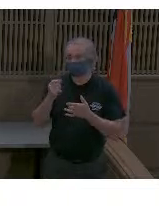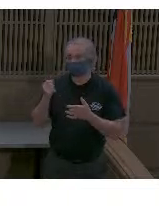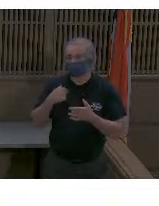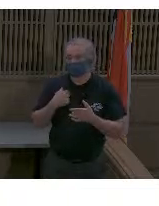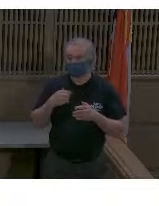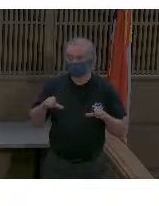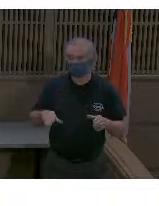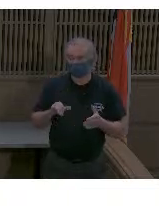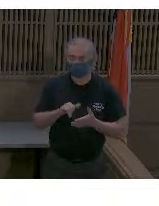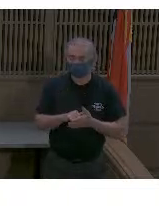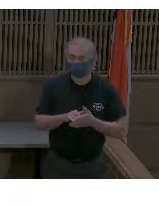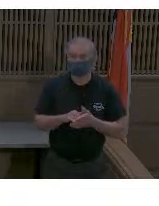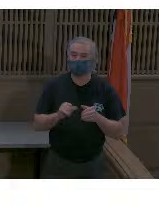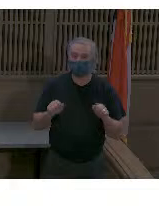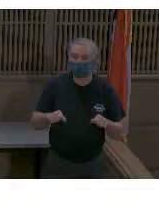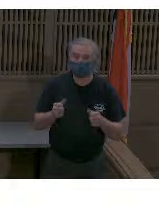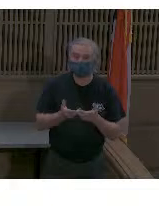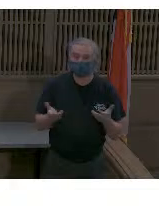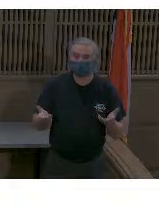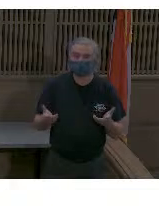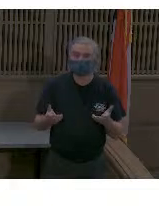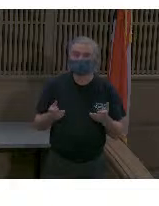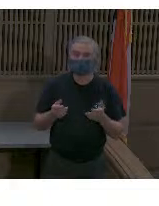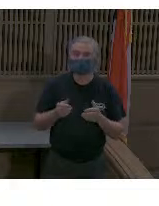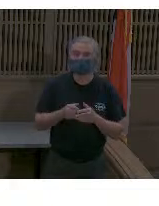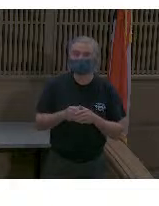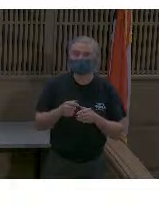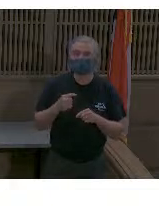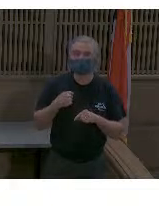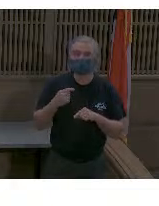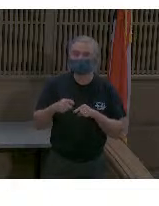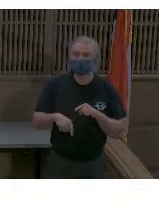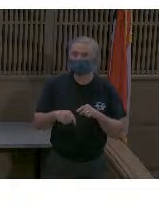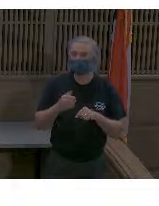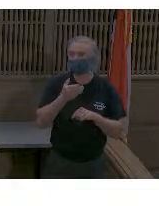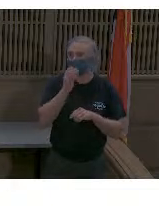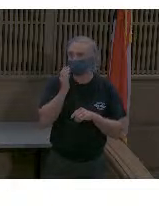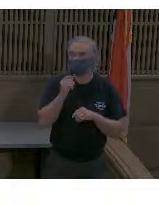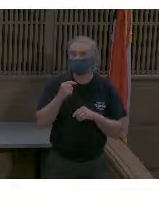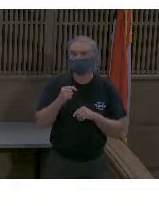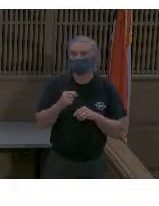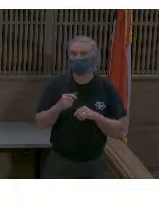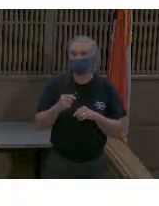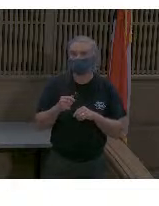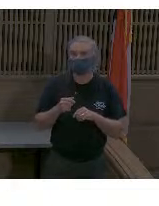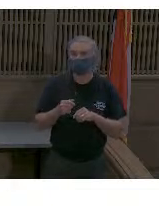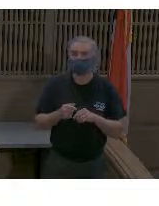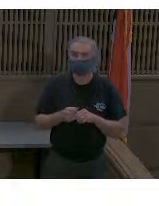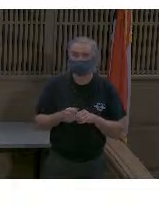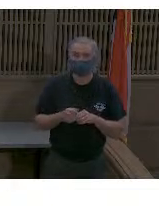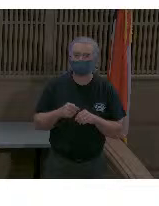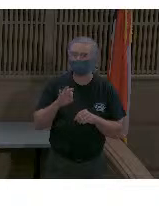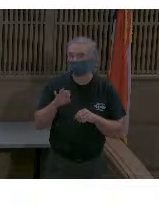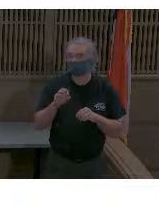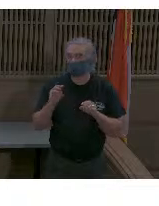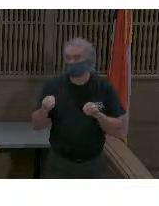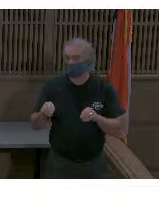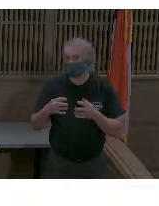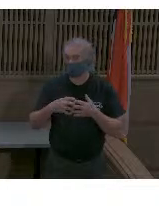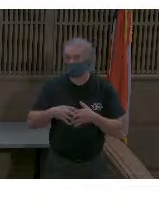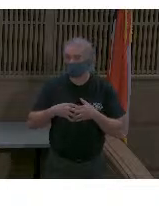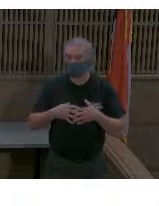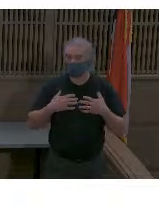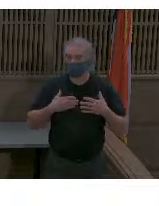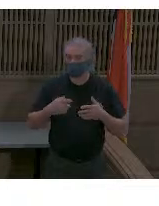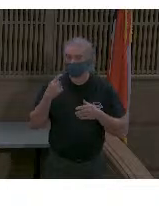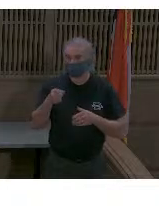must be working. Somebody said, I can't wear a mask because I can't hardly breathe. Well, if they put you on the ventilator, you can't hardly breathe either. So